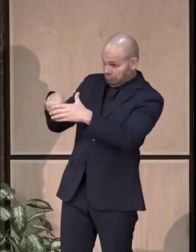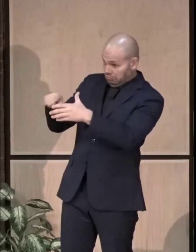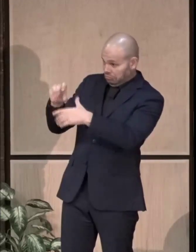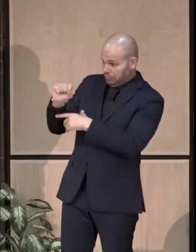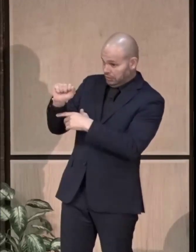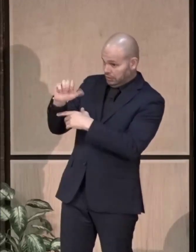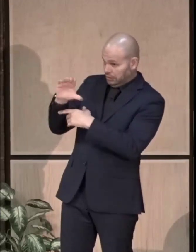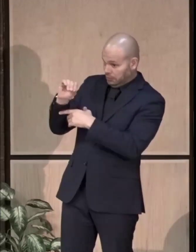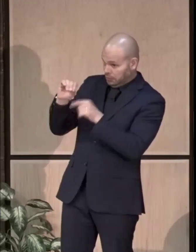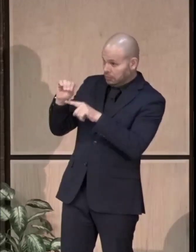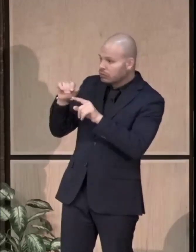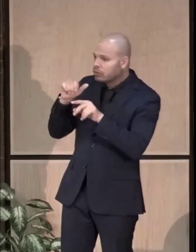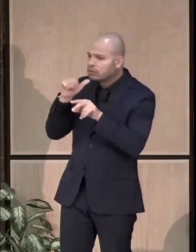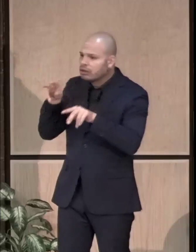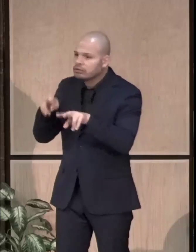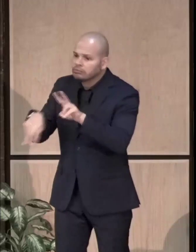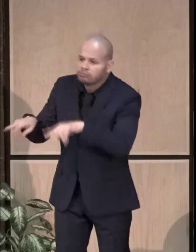when he was at the